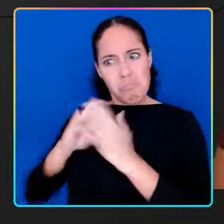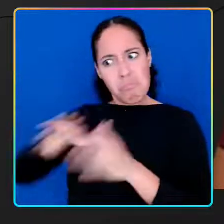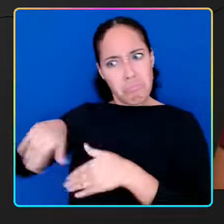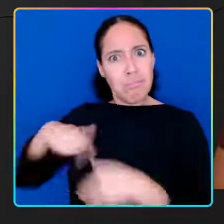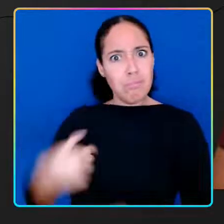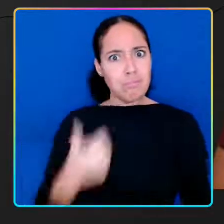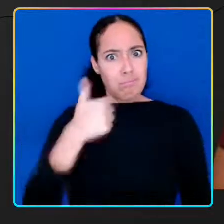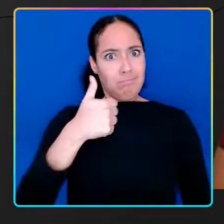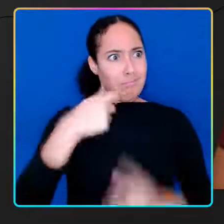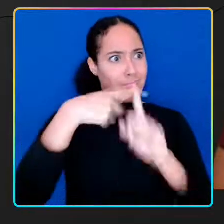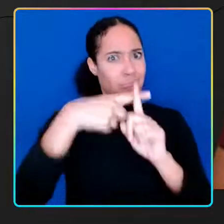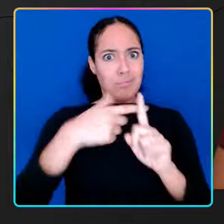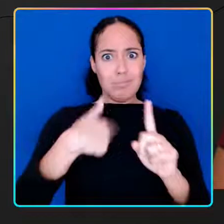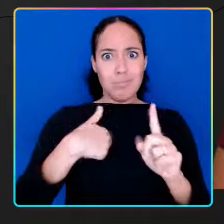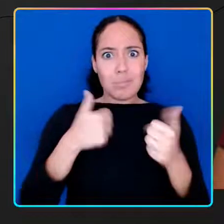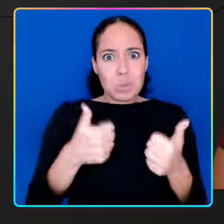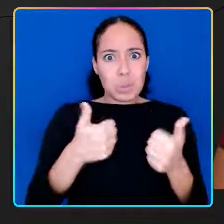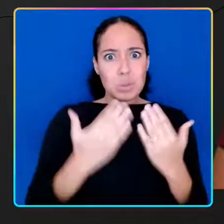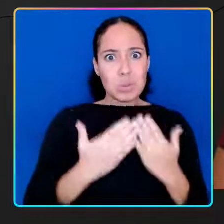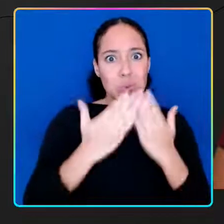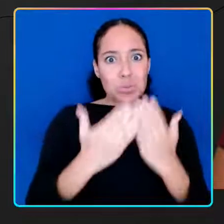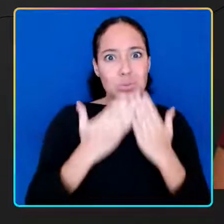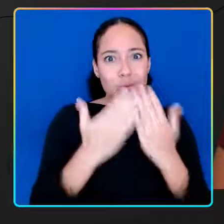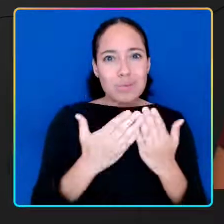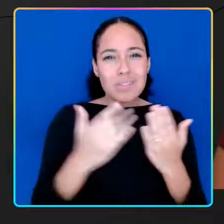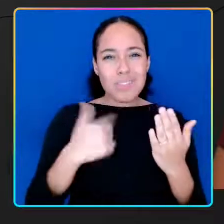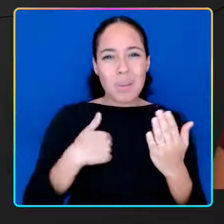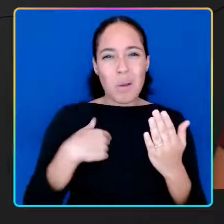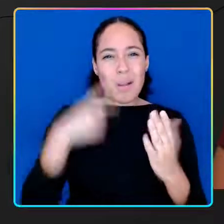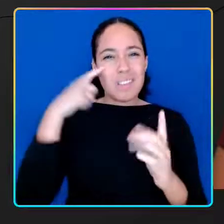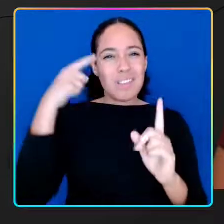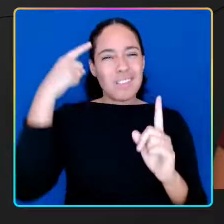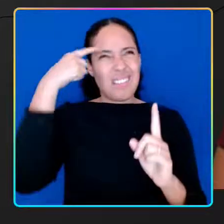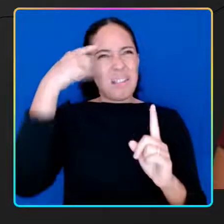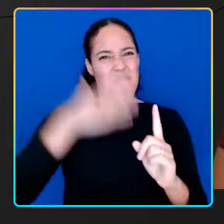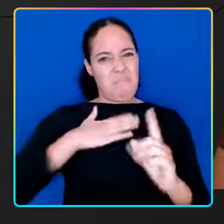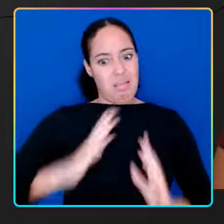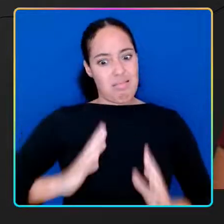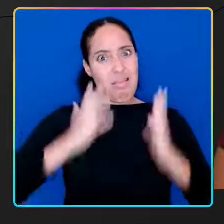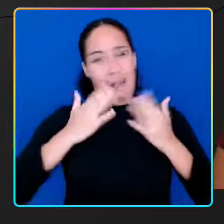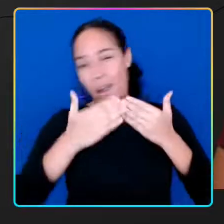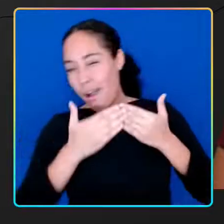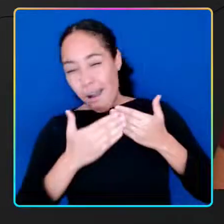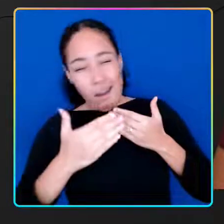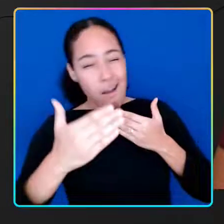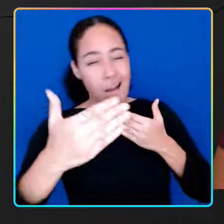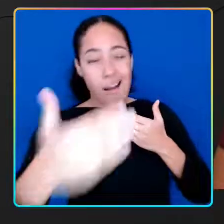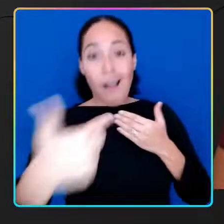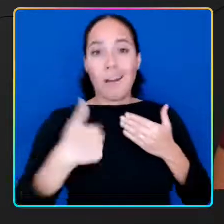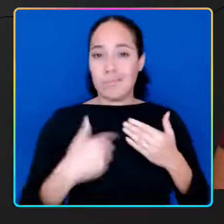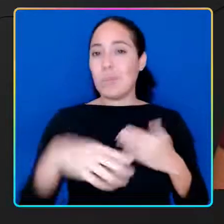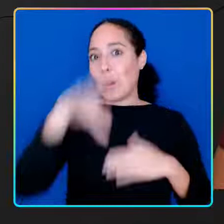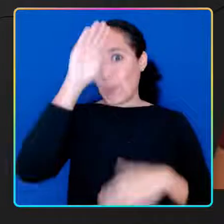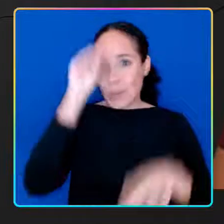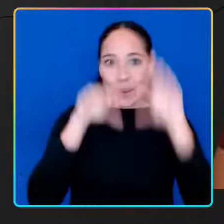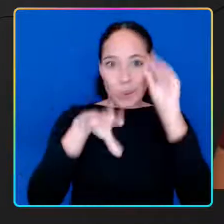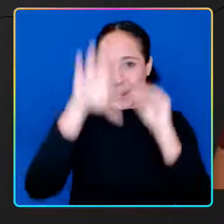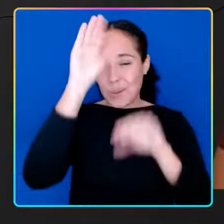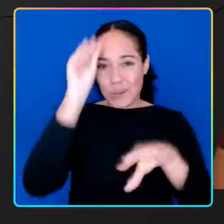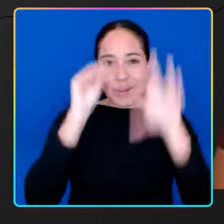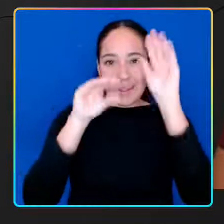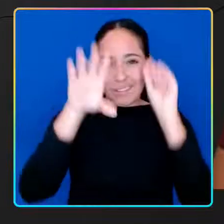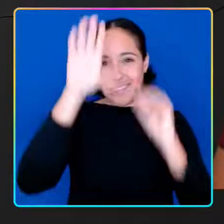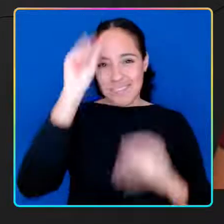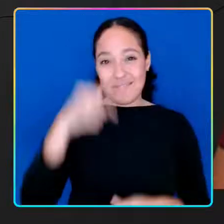student. And I kind of adopted a mindset of continuous learning for the rest of this was right around the same time I was really getting into agile software development.